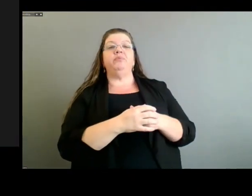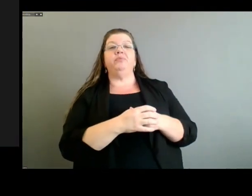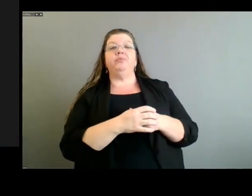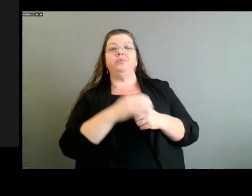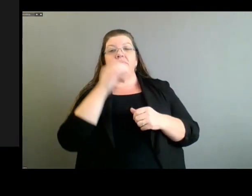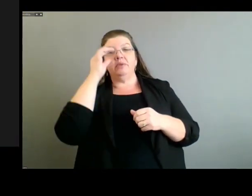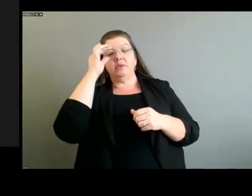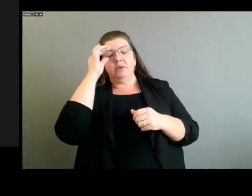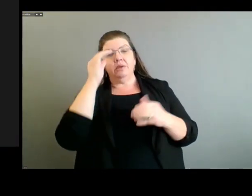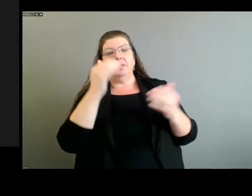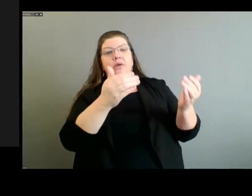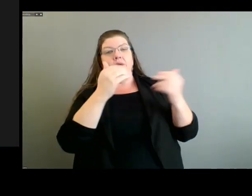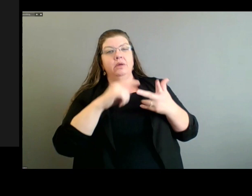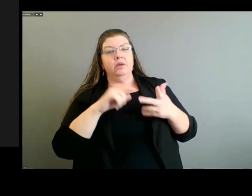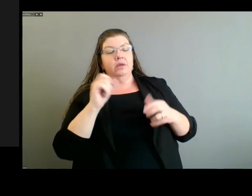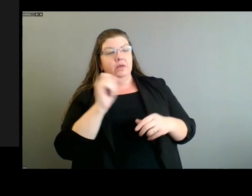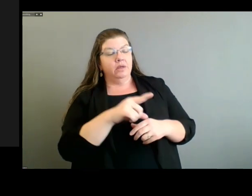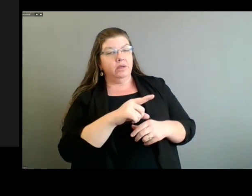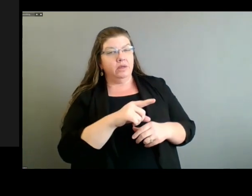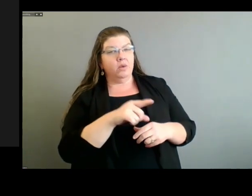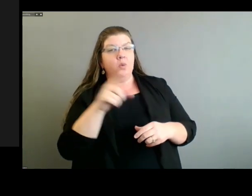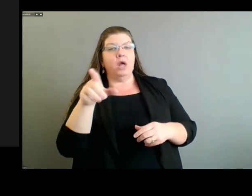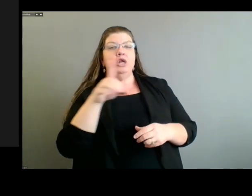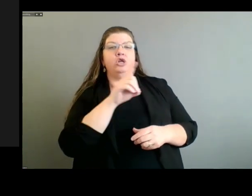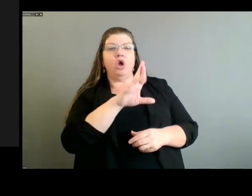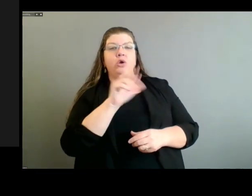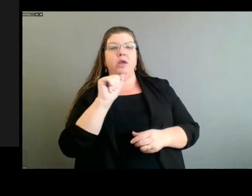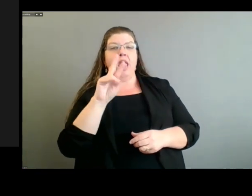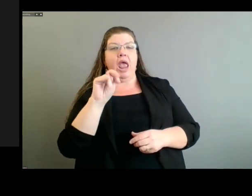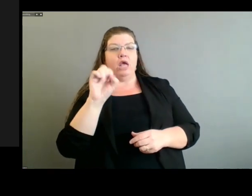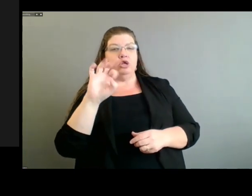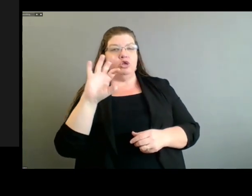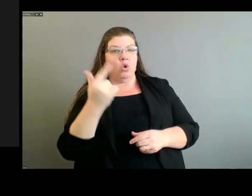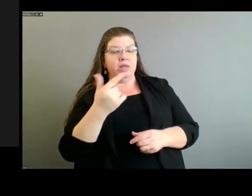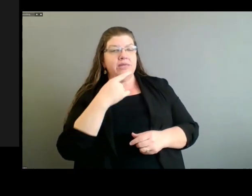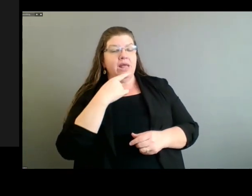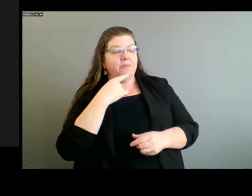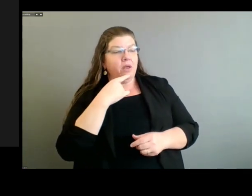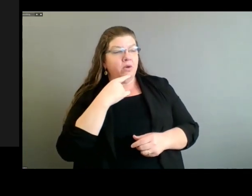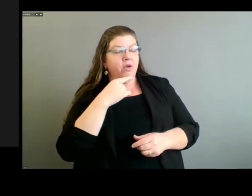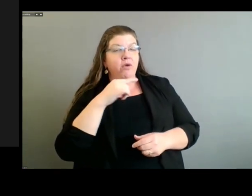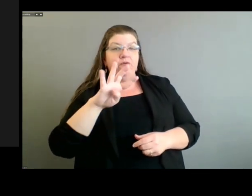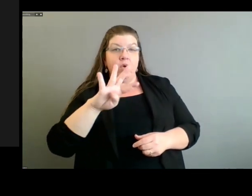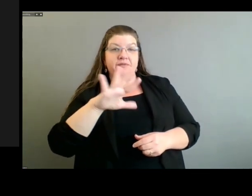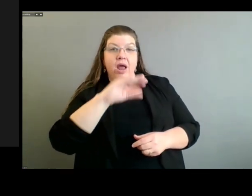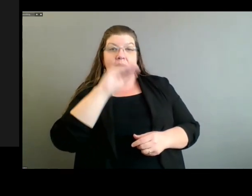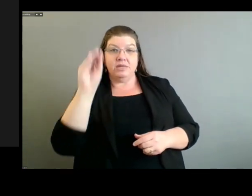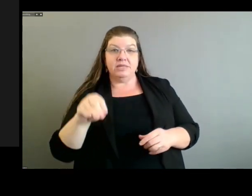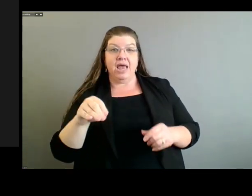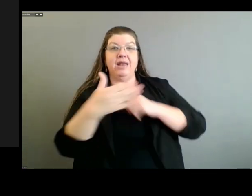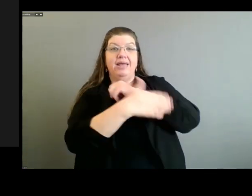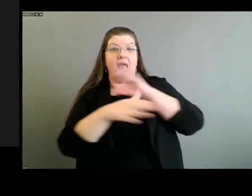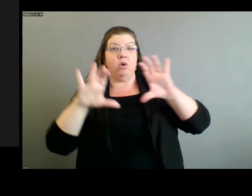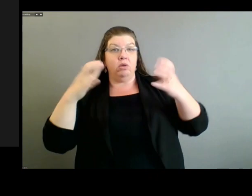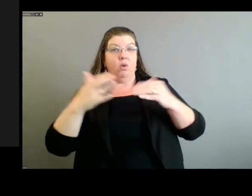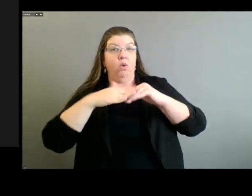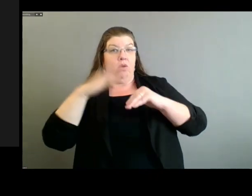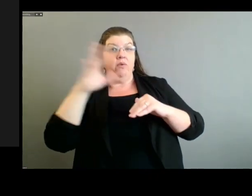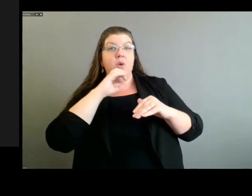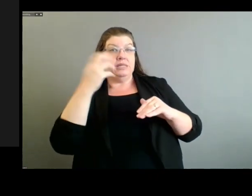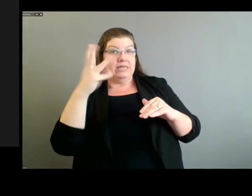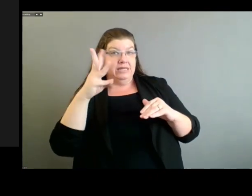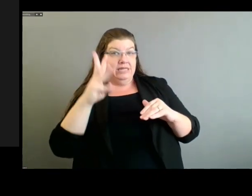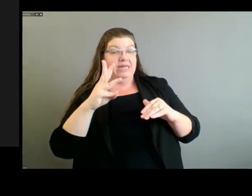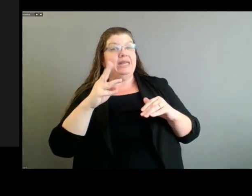just want to ask, going back to what Dr. Ansorg said about 45% of the county's population over 16 has had at least